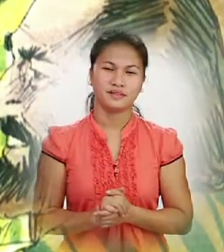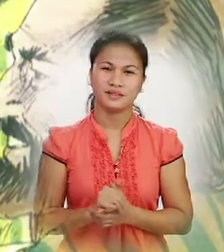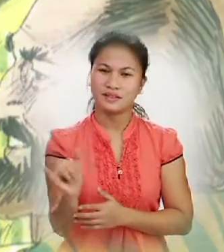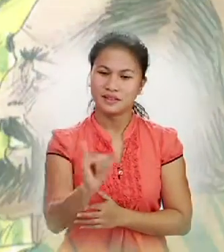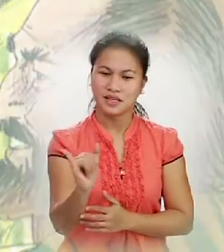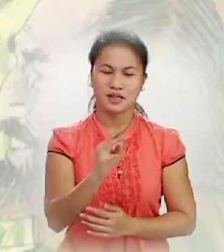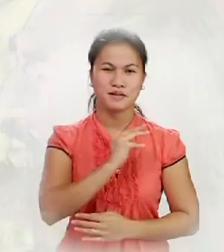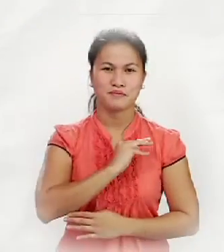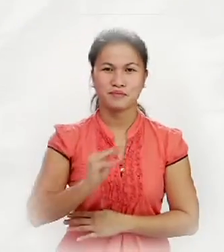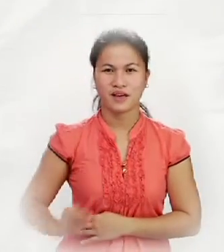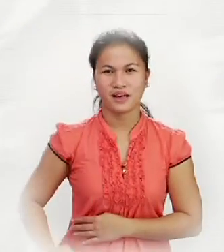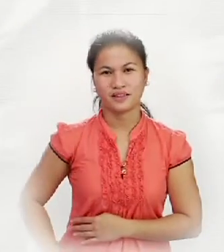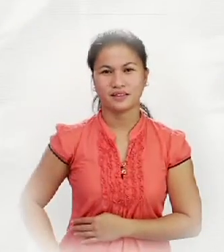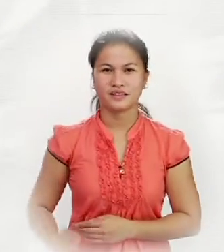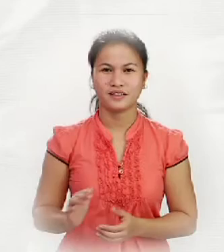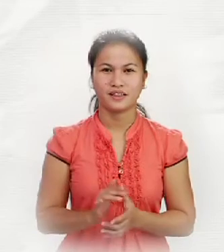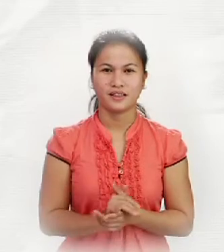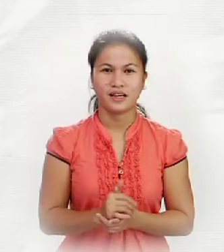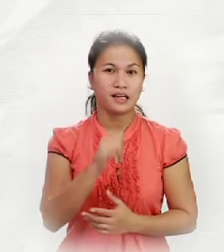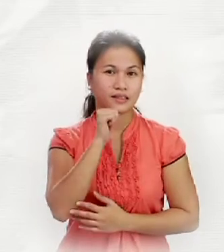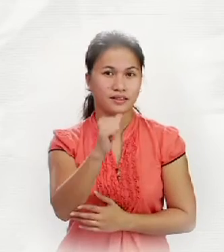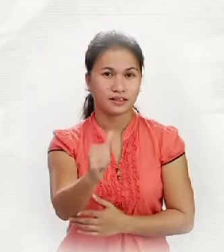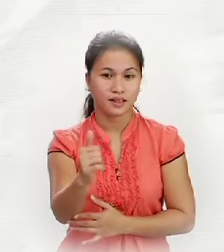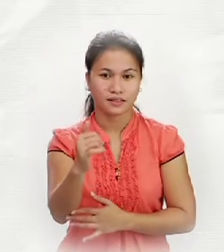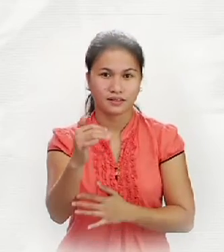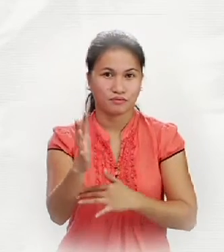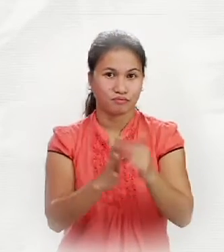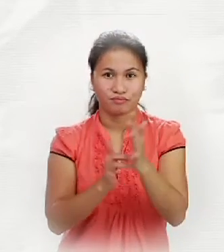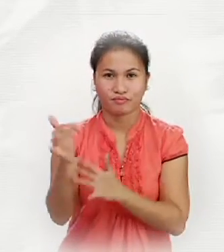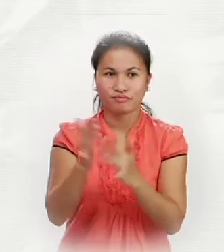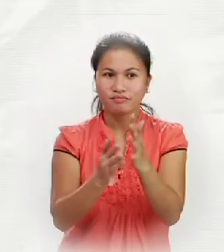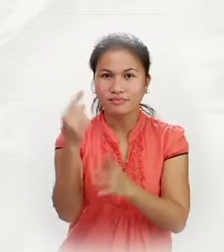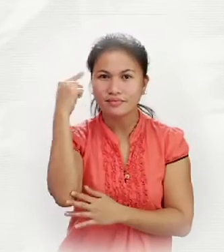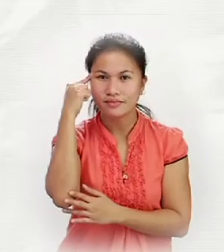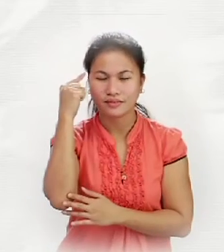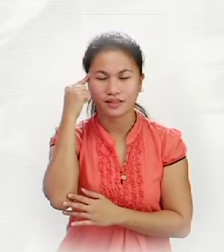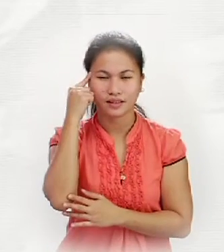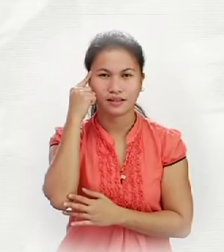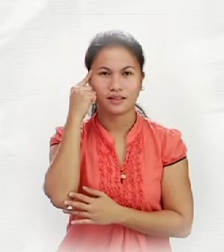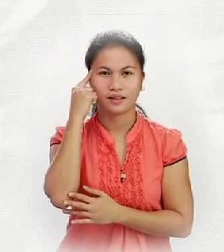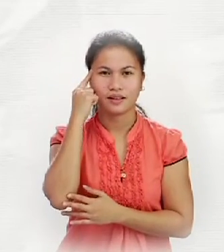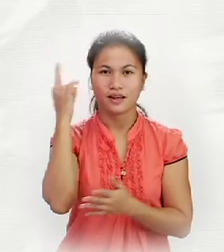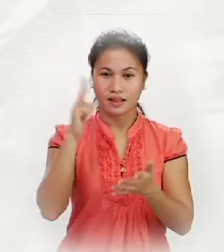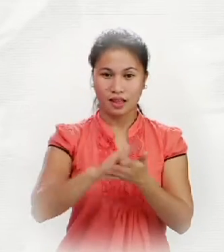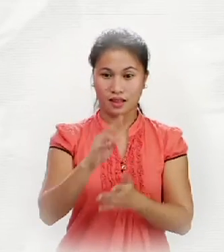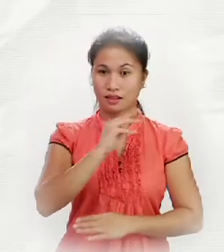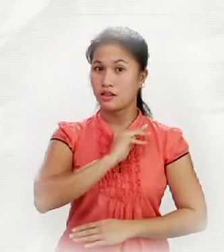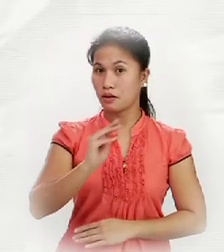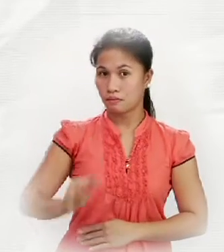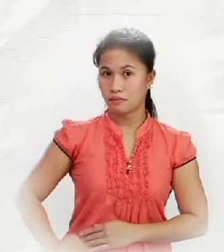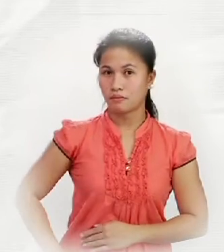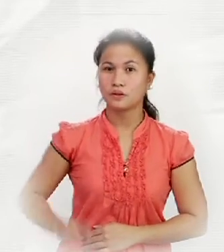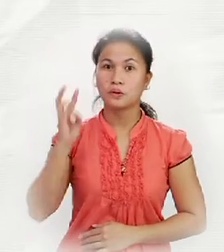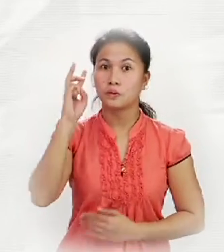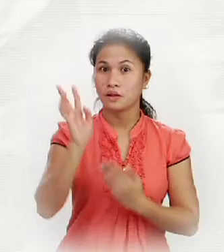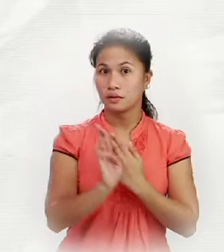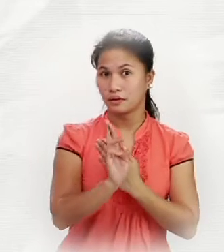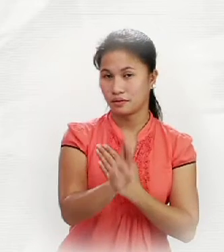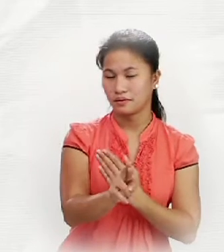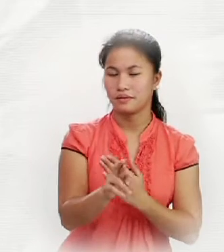the master, and does not even consider that the master will